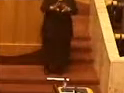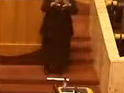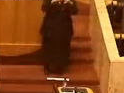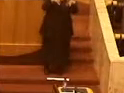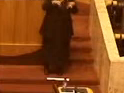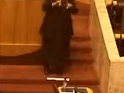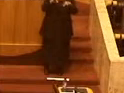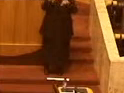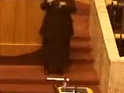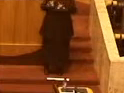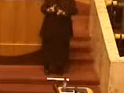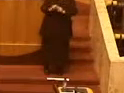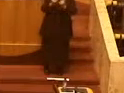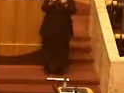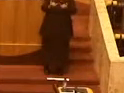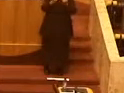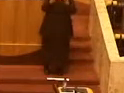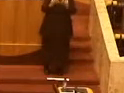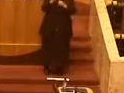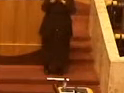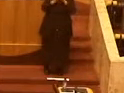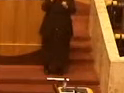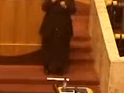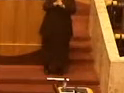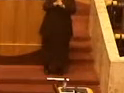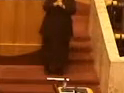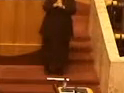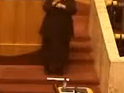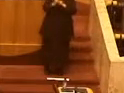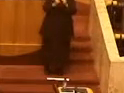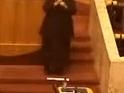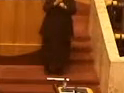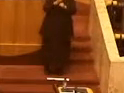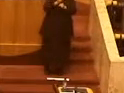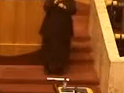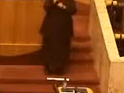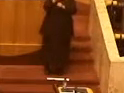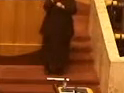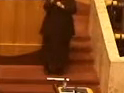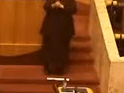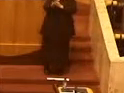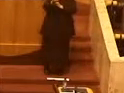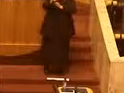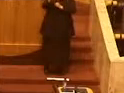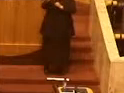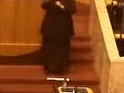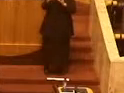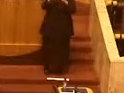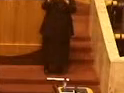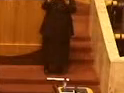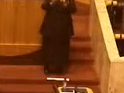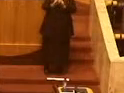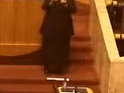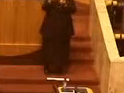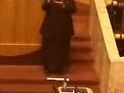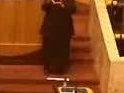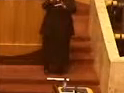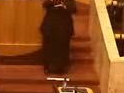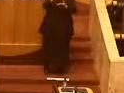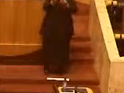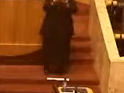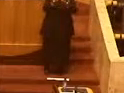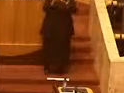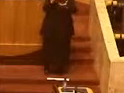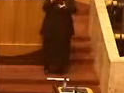Chair of Chairs, for this financial year of 2023-24, the department is allocated